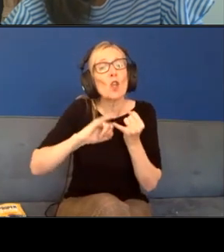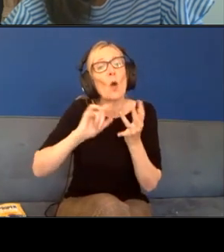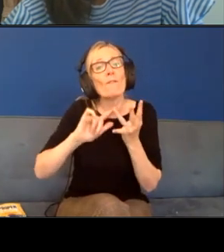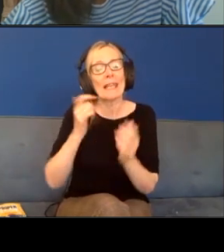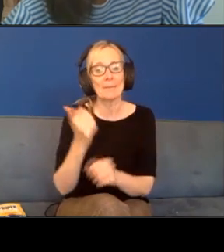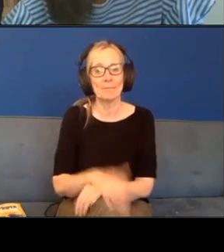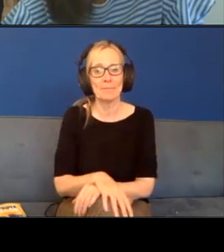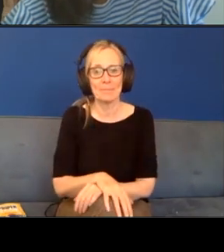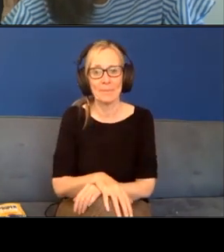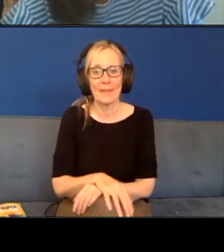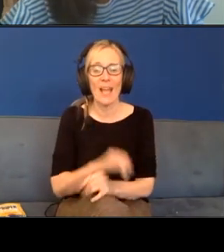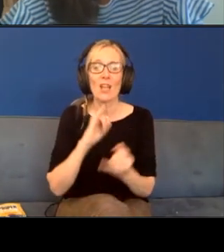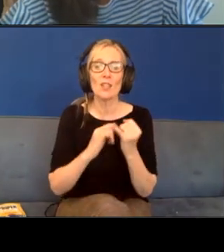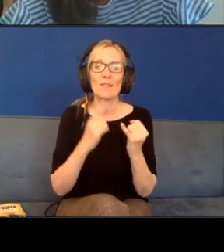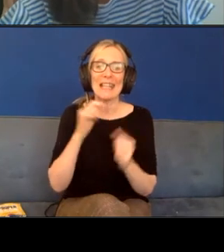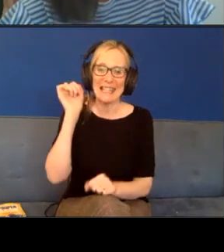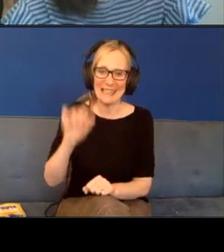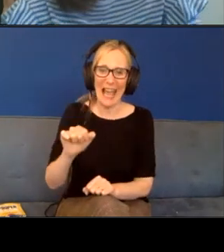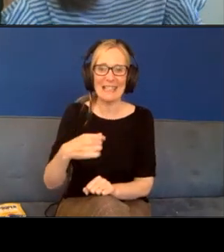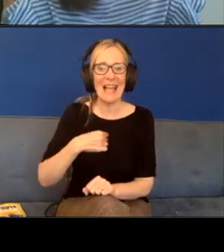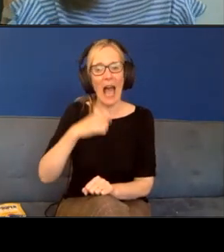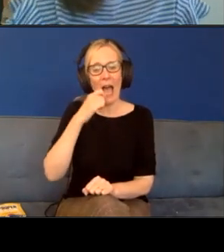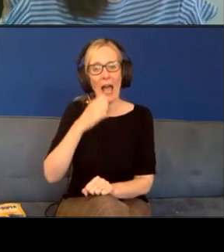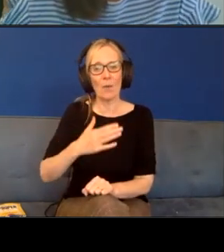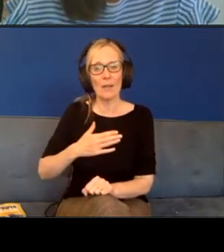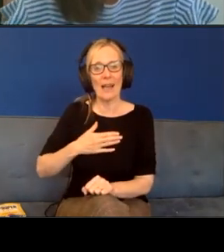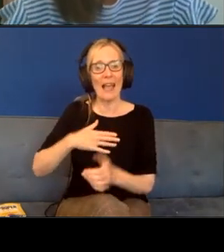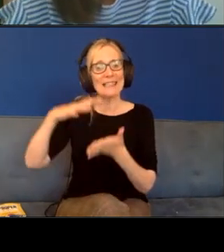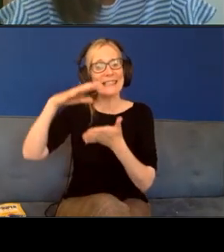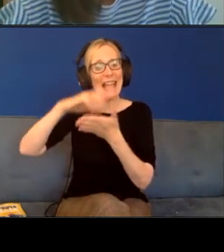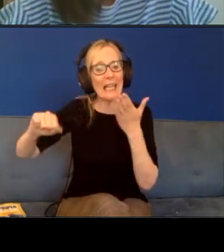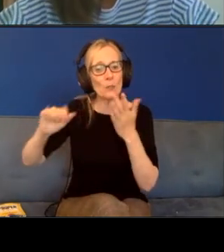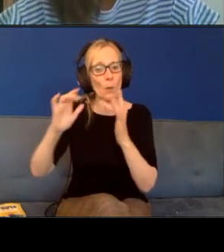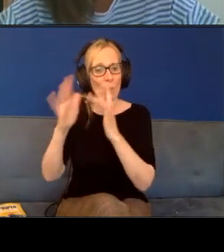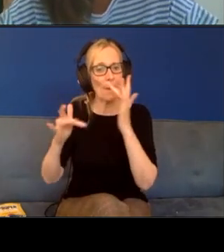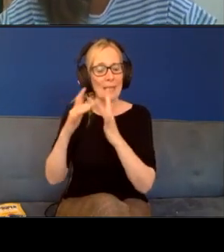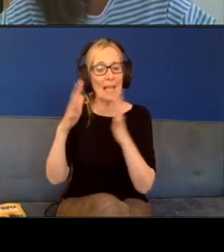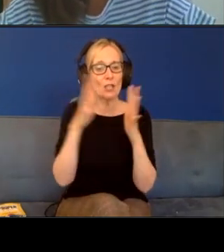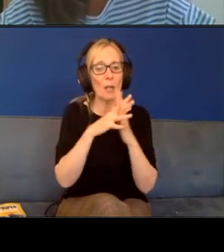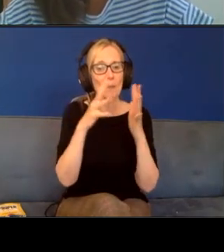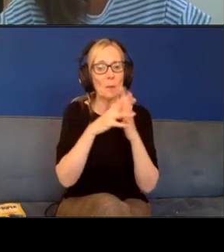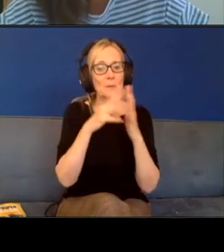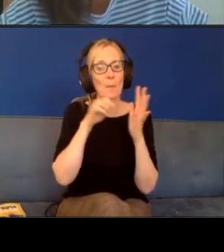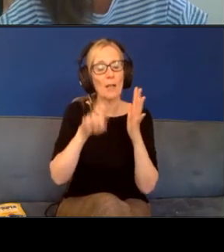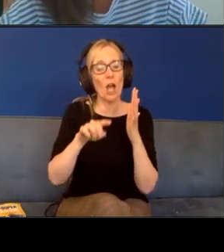links. Yes, I would recommend the Take It Away website, which is